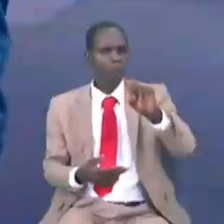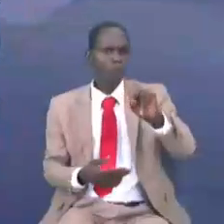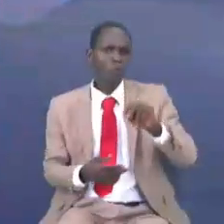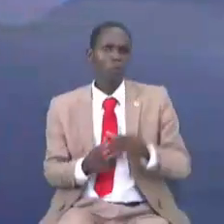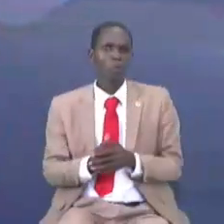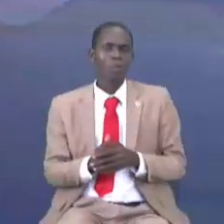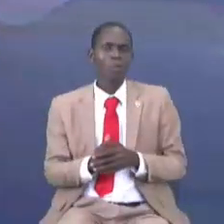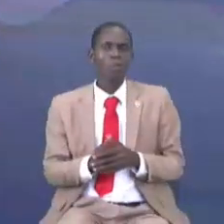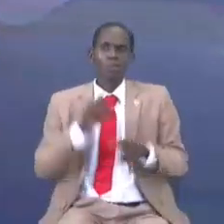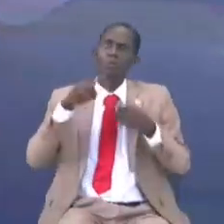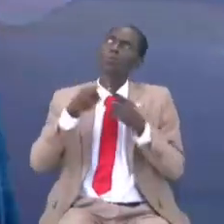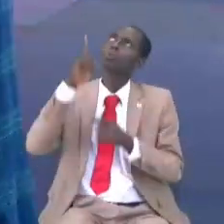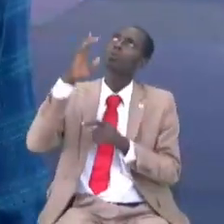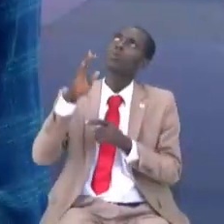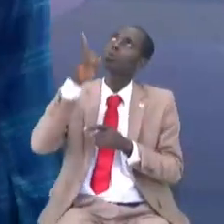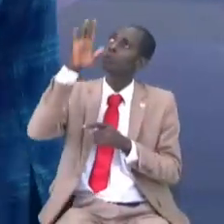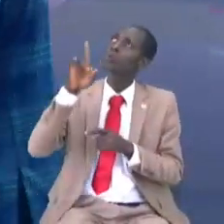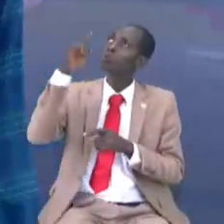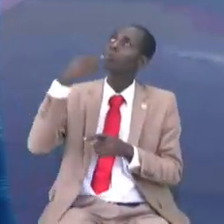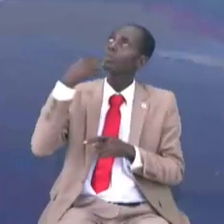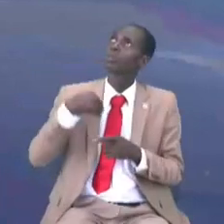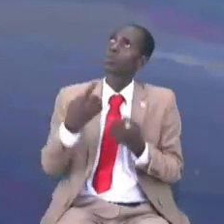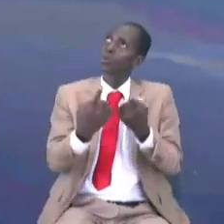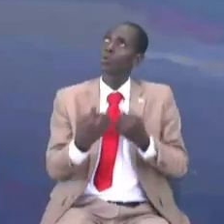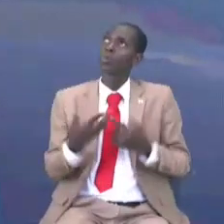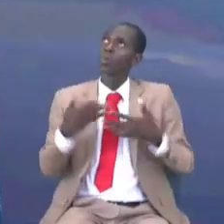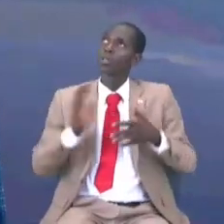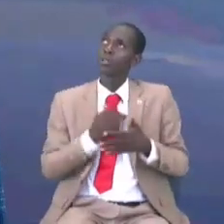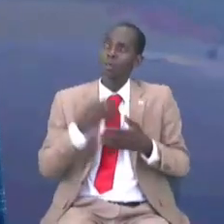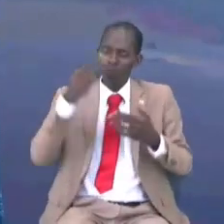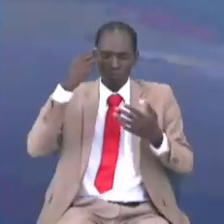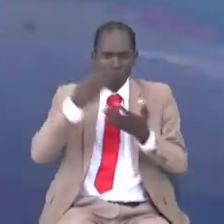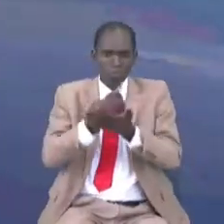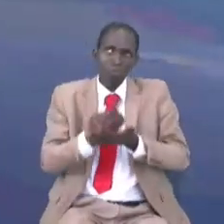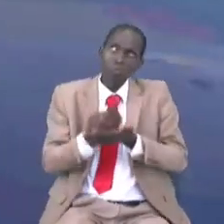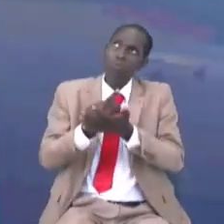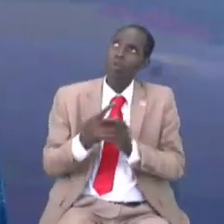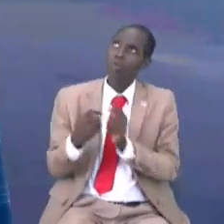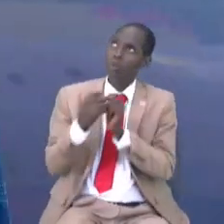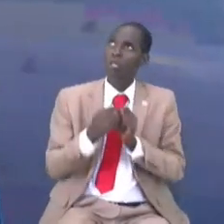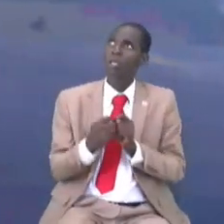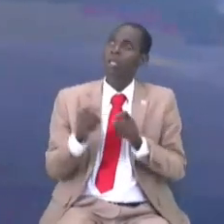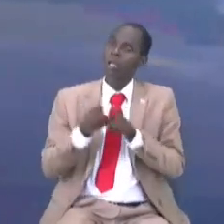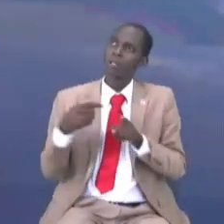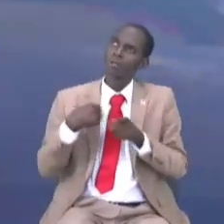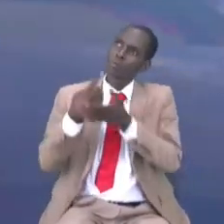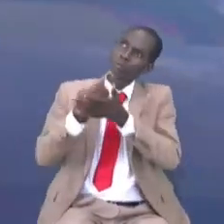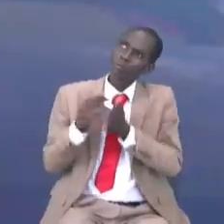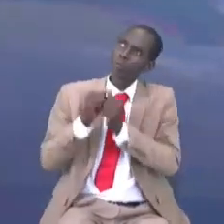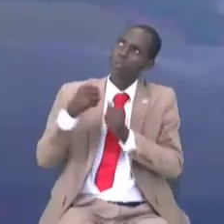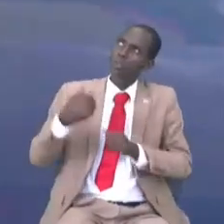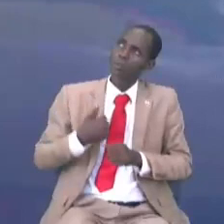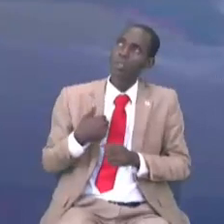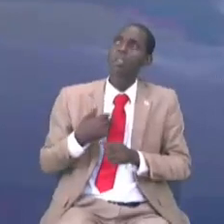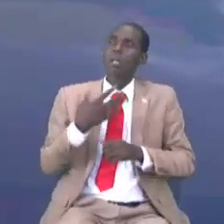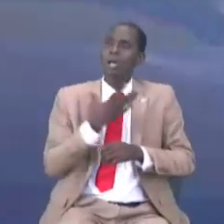reason together. And as you reason with him, though your sins be as scarlet, they'll be washed white as snow. And though they be